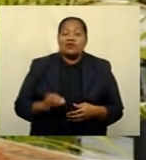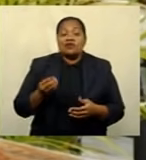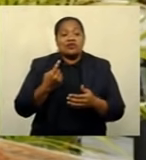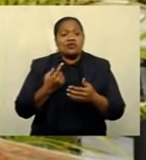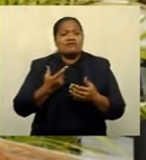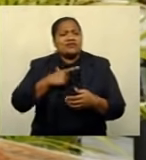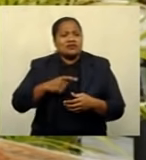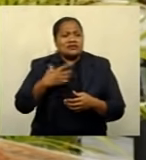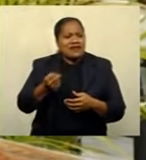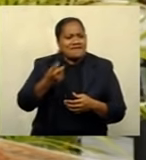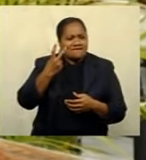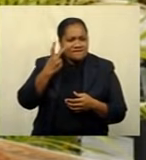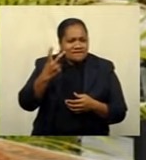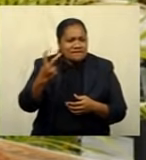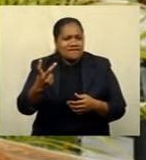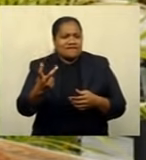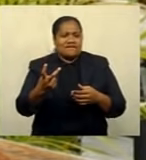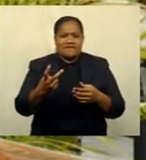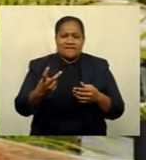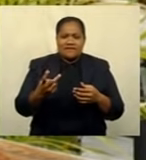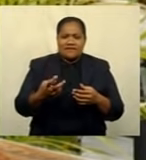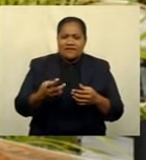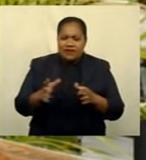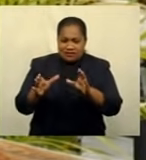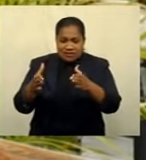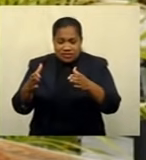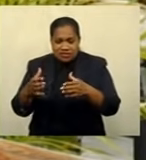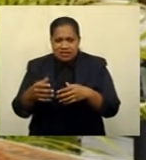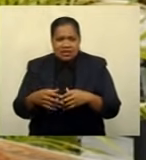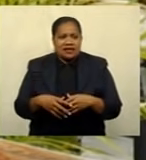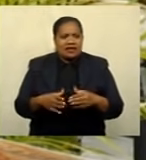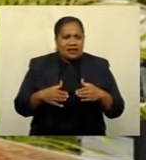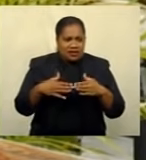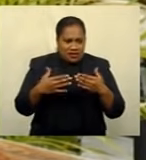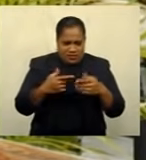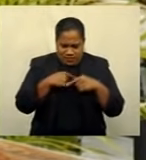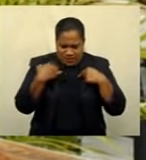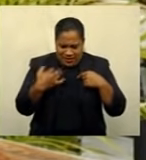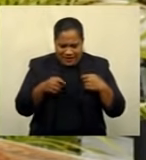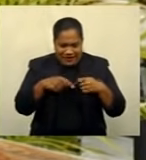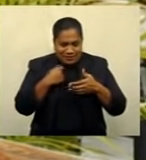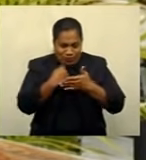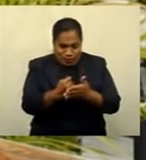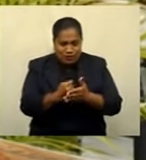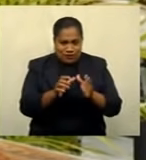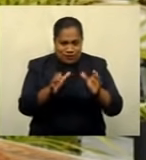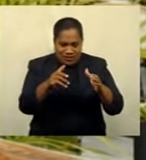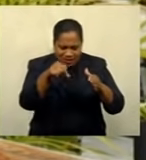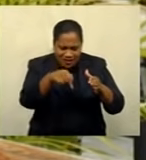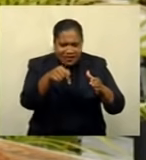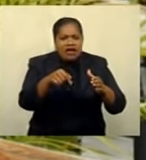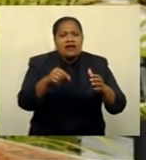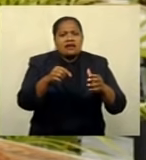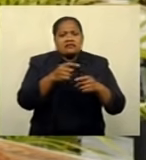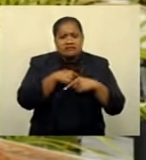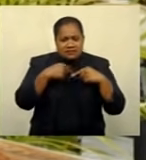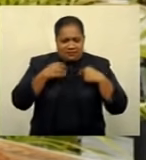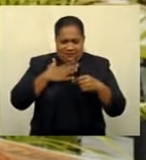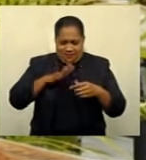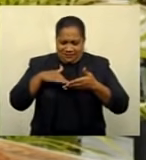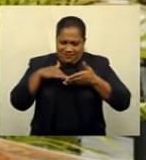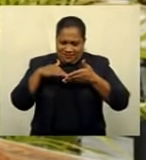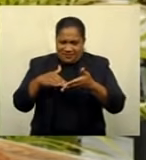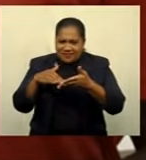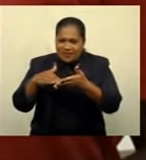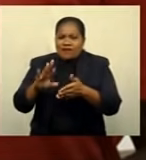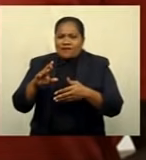tourism industry, and we are expert in this restaurant, and we want to help and the boost in with the authentic